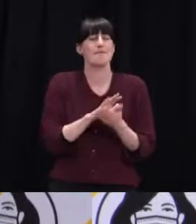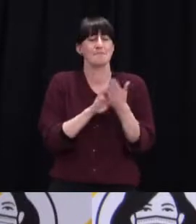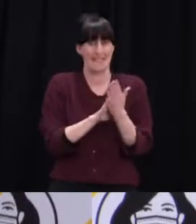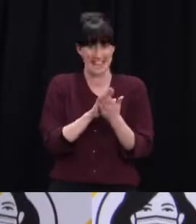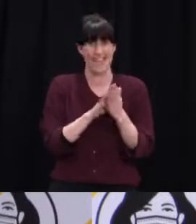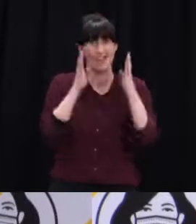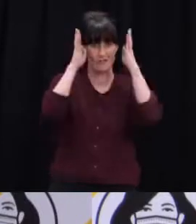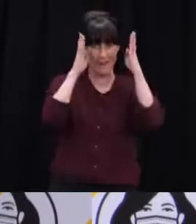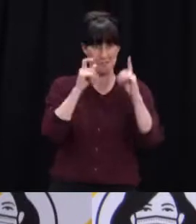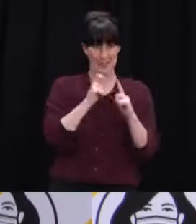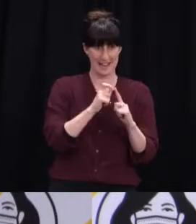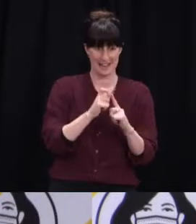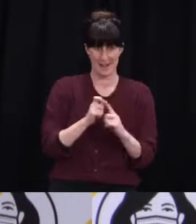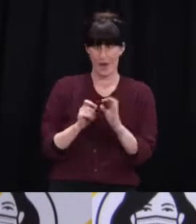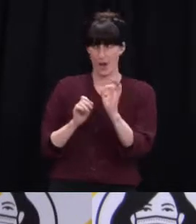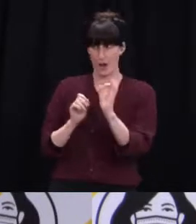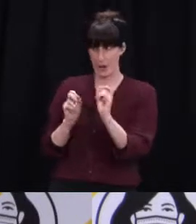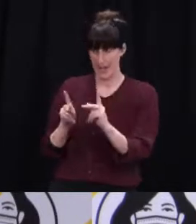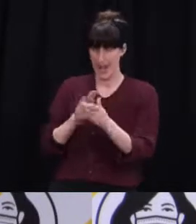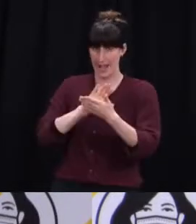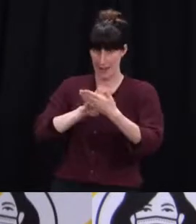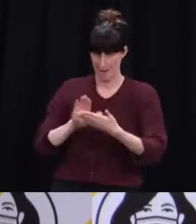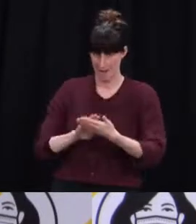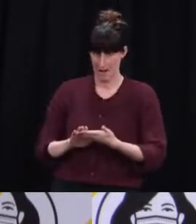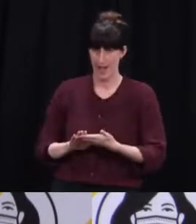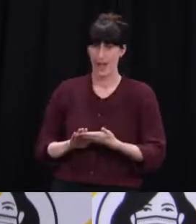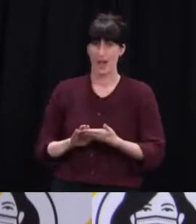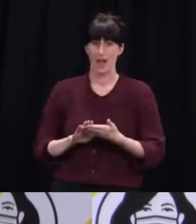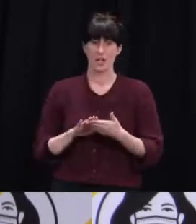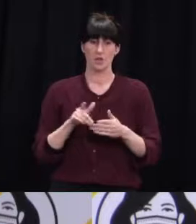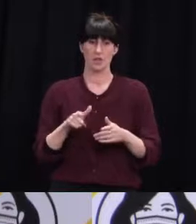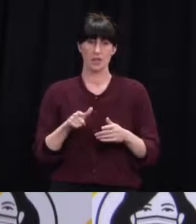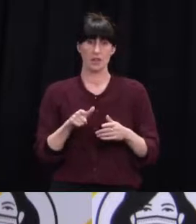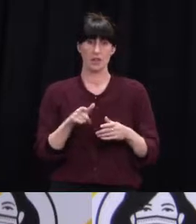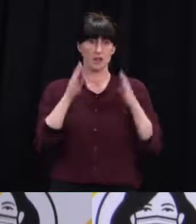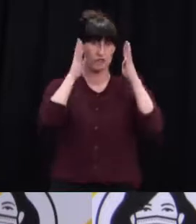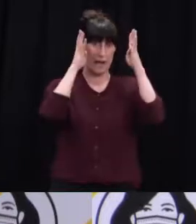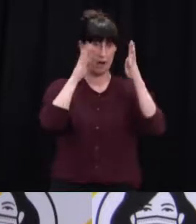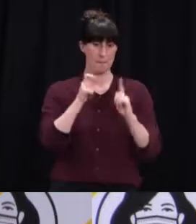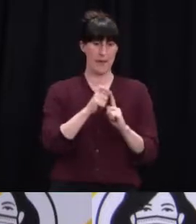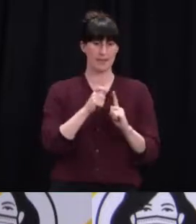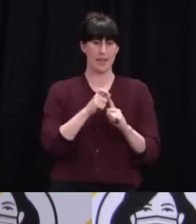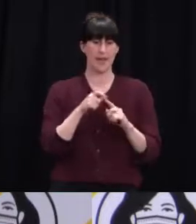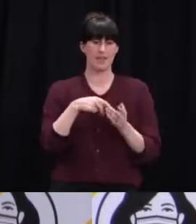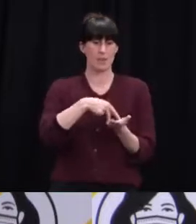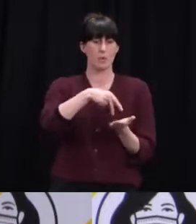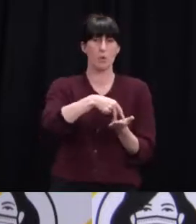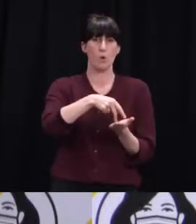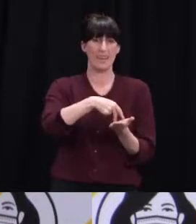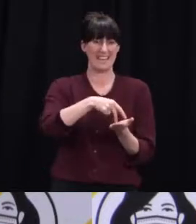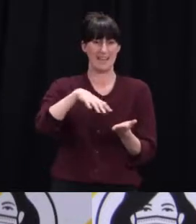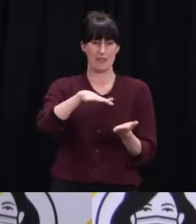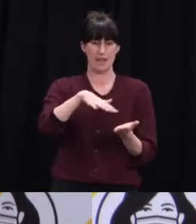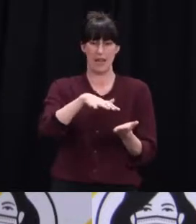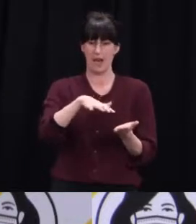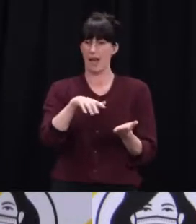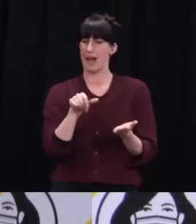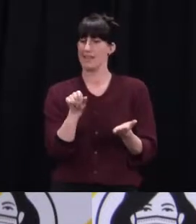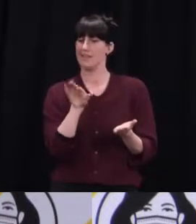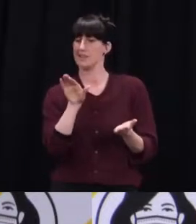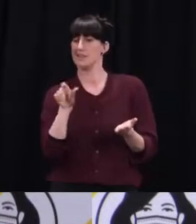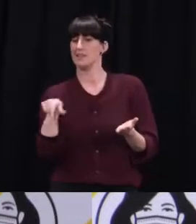I'm talking about the Crown Plaza. Yes. Jet Park. Yeah. Okay, so Sorry, did I say jet park? I meant Crown Plaza. So just to clarify, you don't know whether anyone